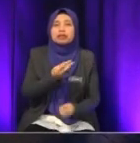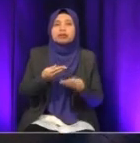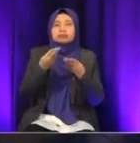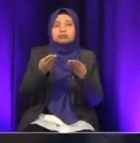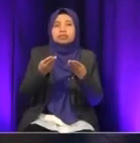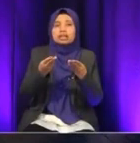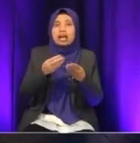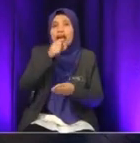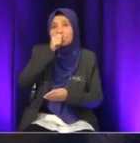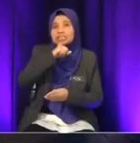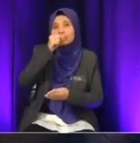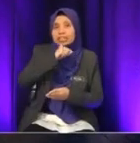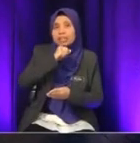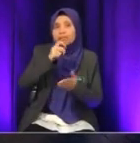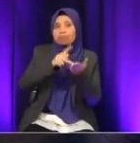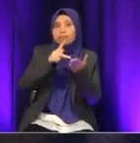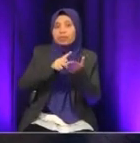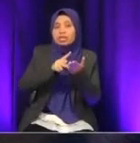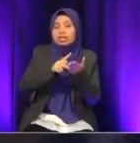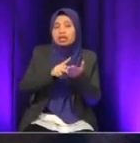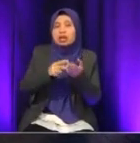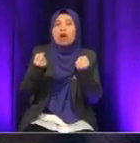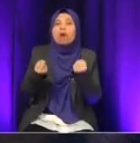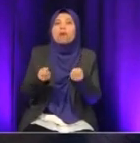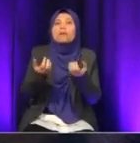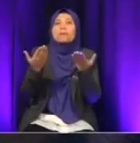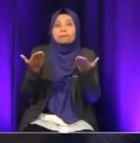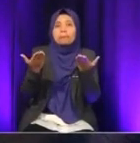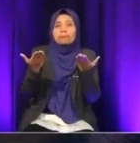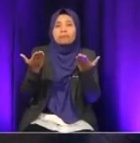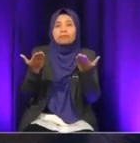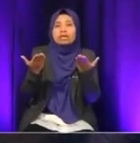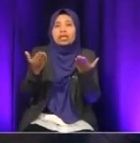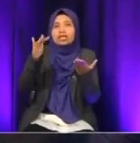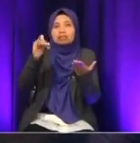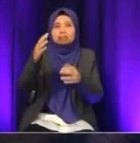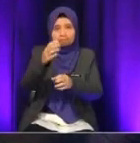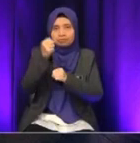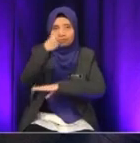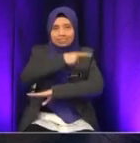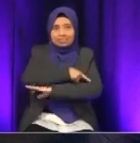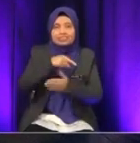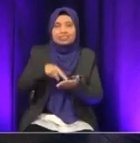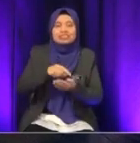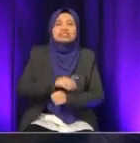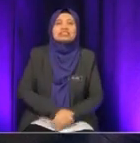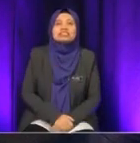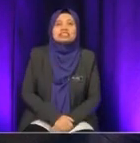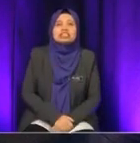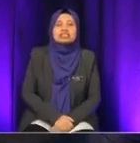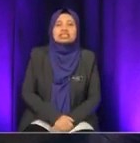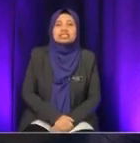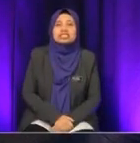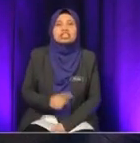our ice cream stick. Okay. So how many sticks do they earn just now? Okay, so should I